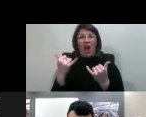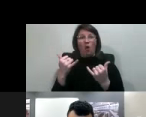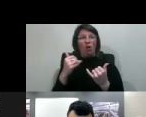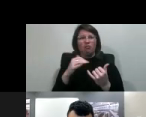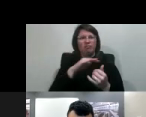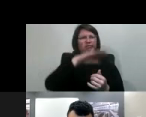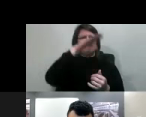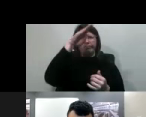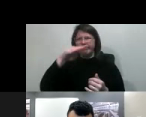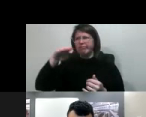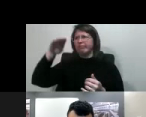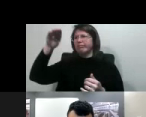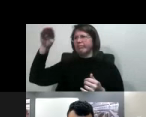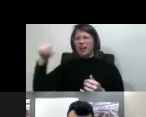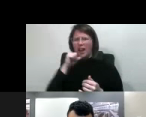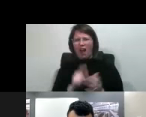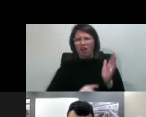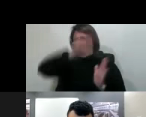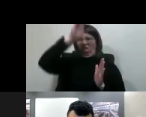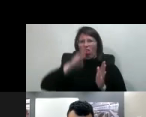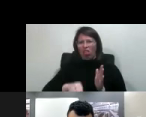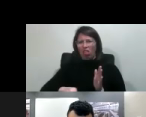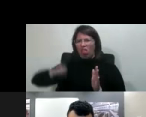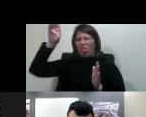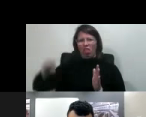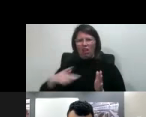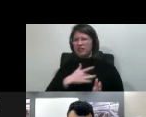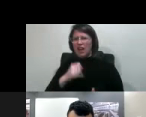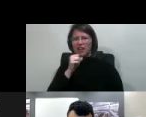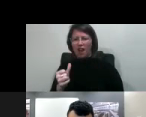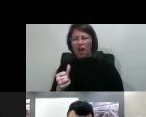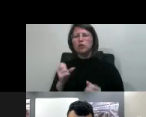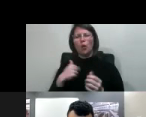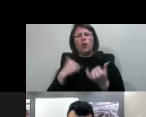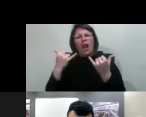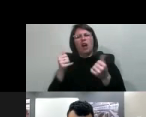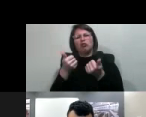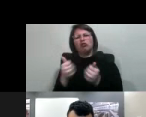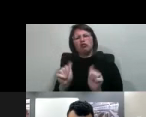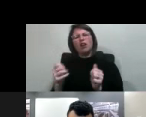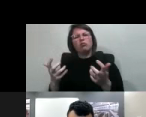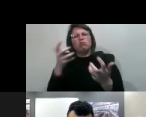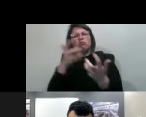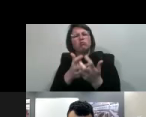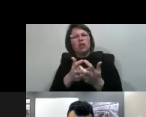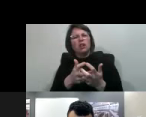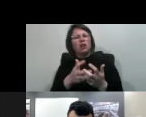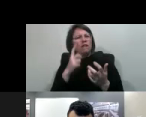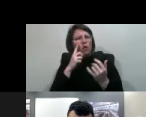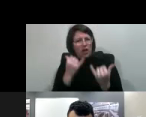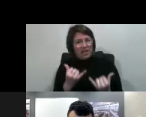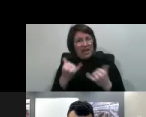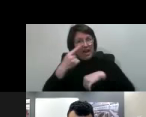our service to maybe better meet the demands of where we think the riders are today and where they may be for the foreseeable